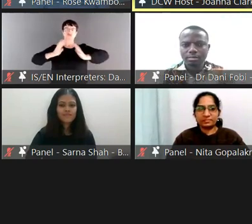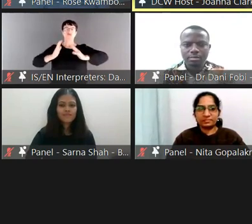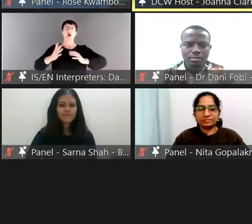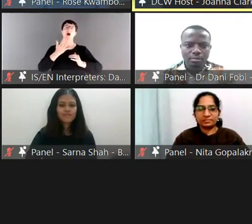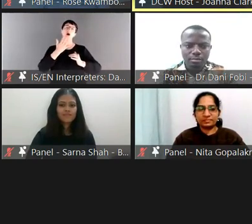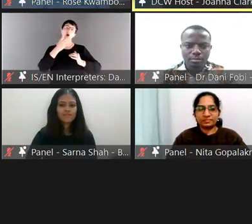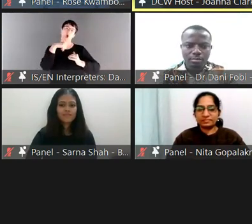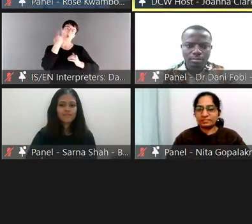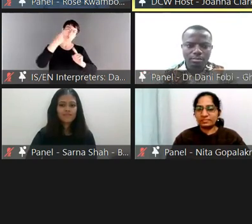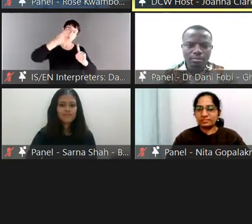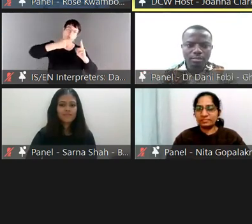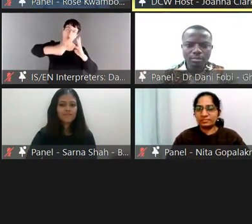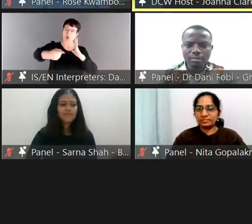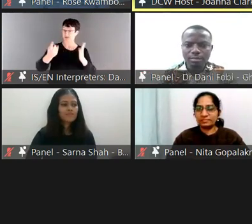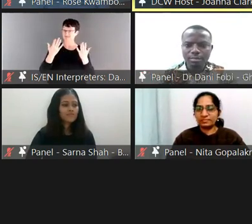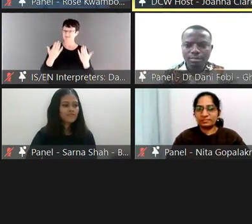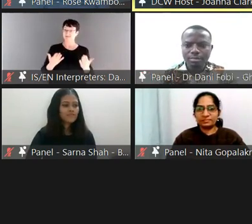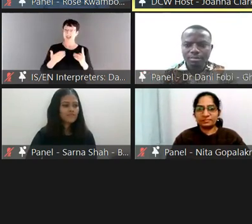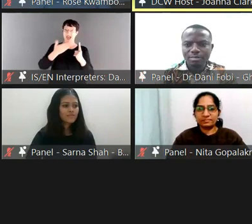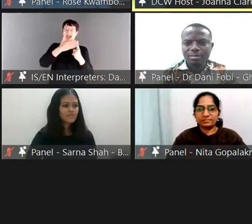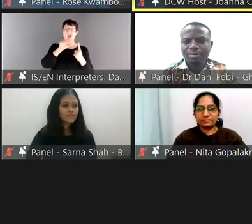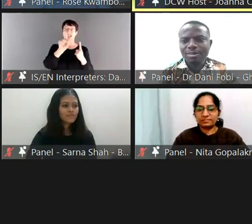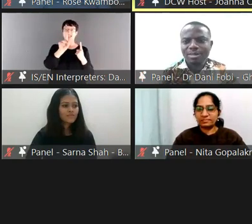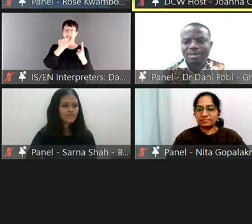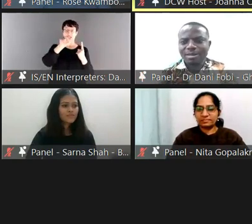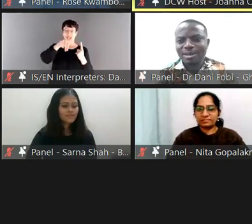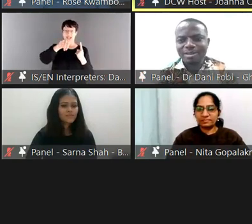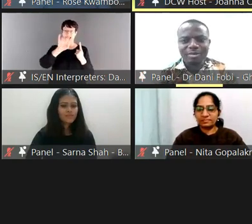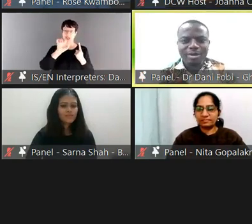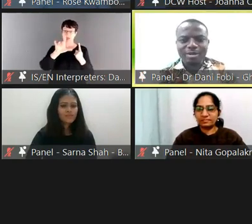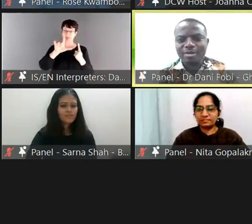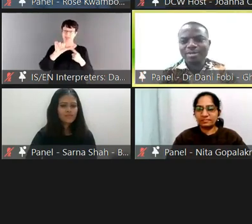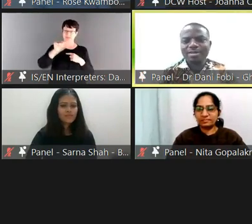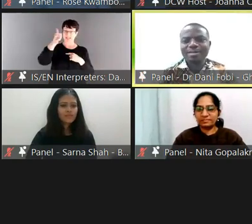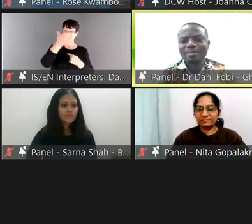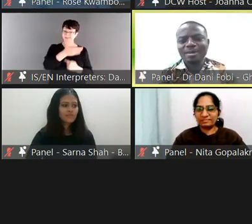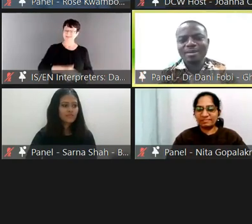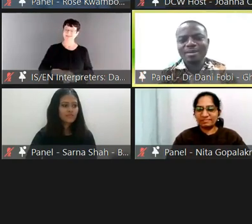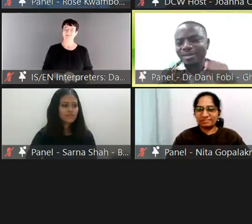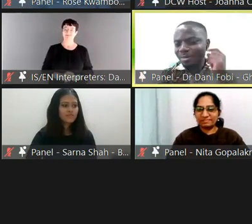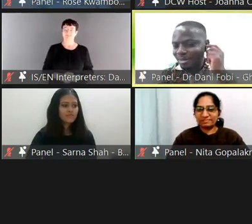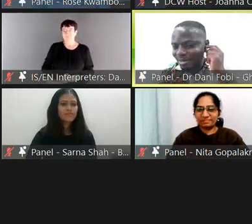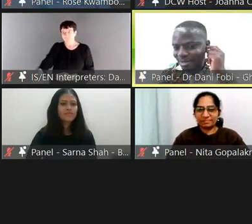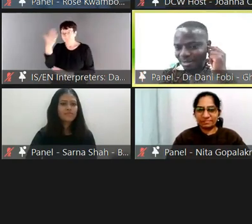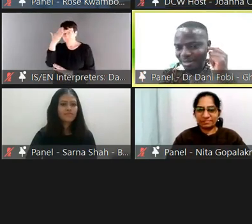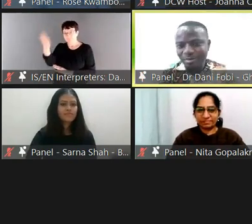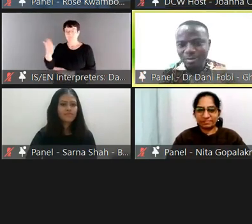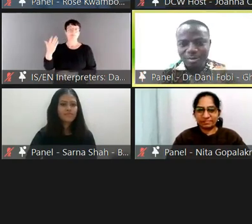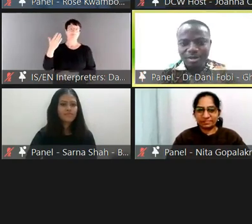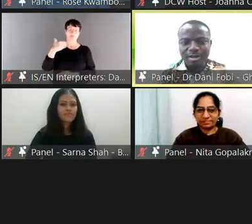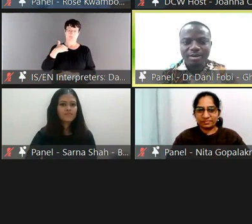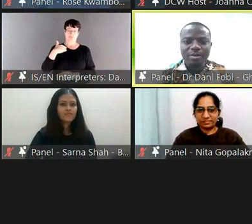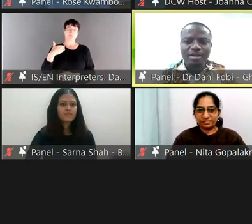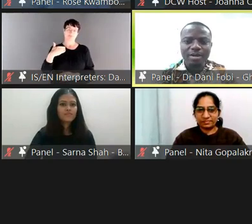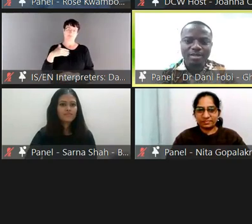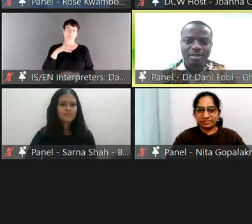Daniel, if you could begin, that would be great. Thank you. Hi, everyone. My name is Daniel